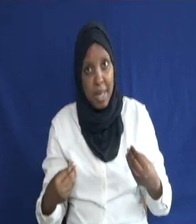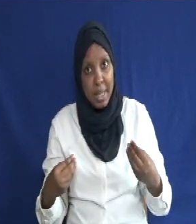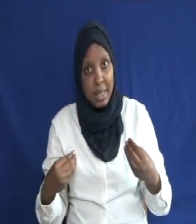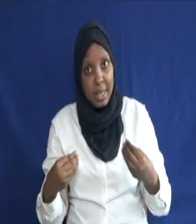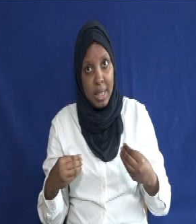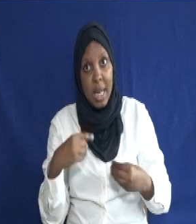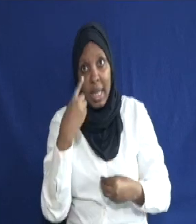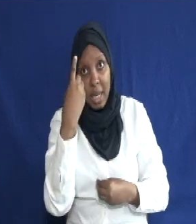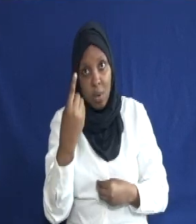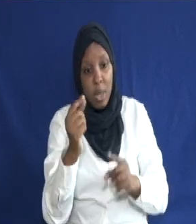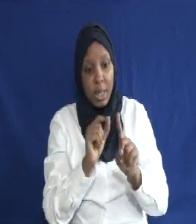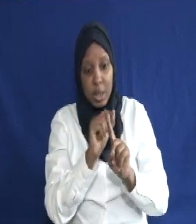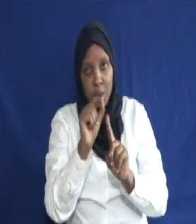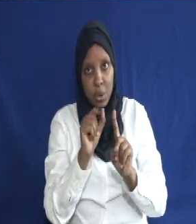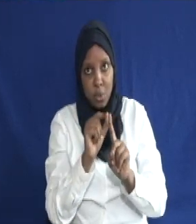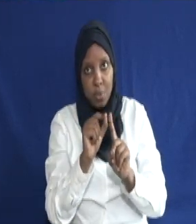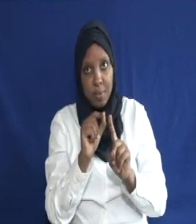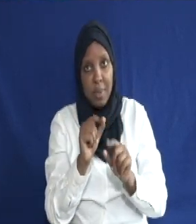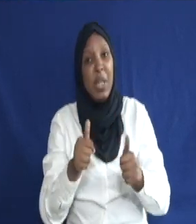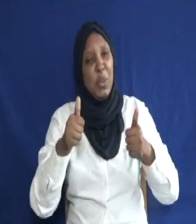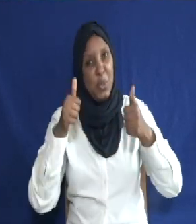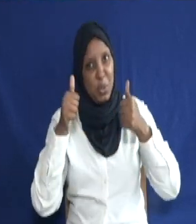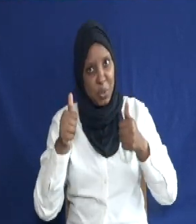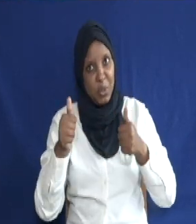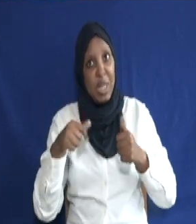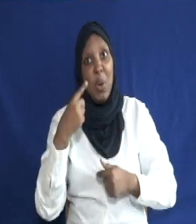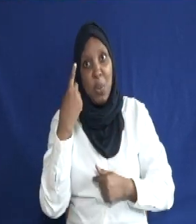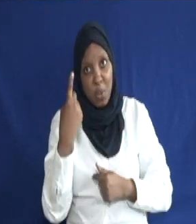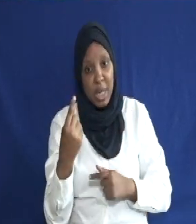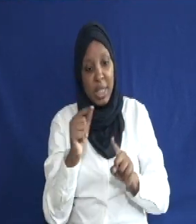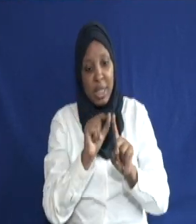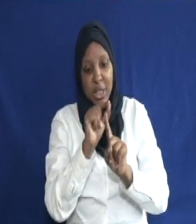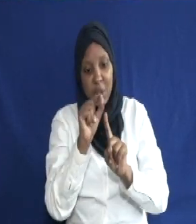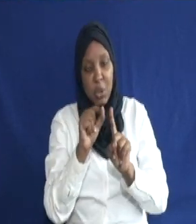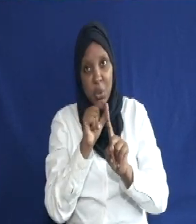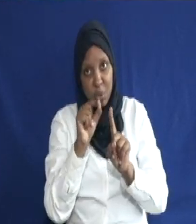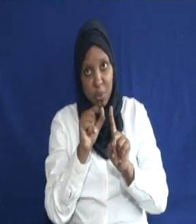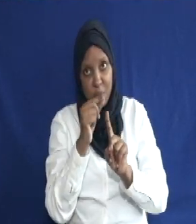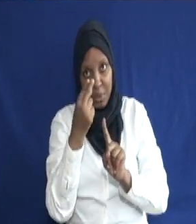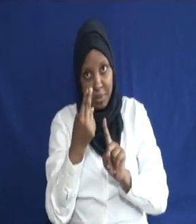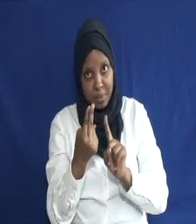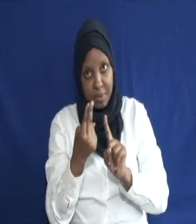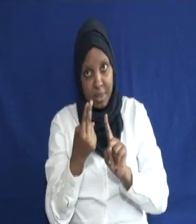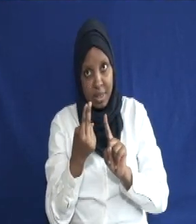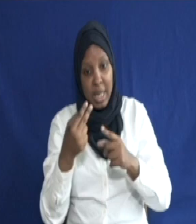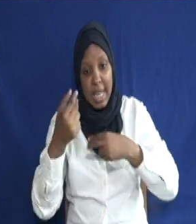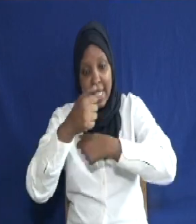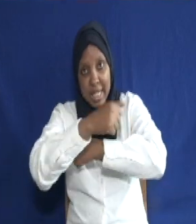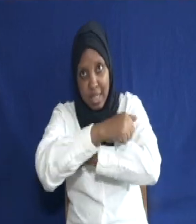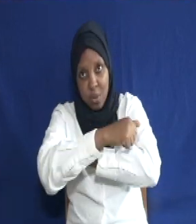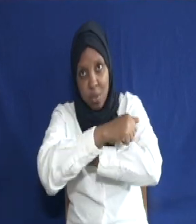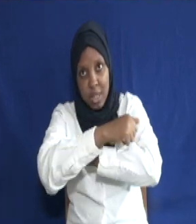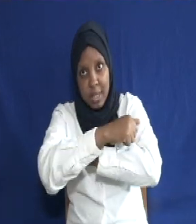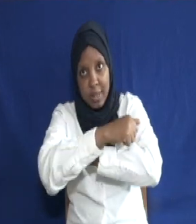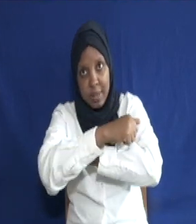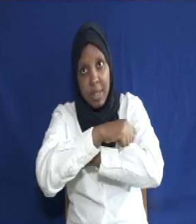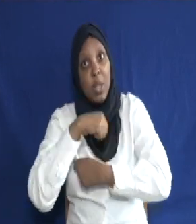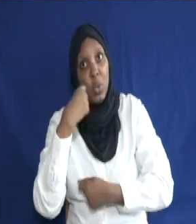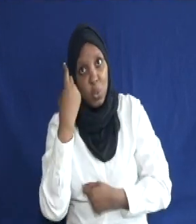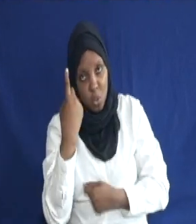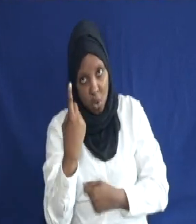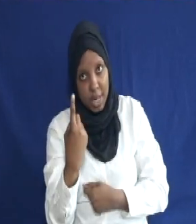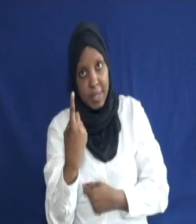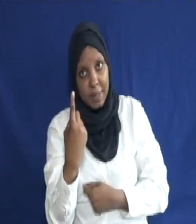Good. 1 cube is equal to 1. 1 cube is equal